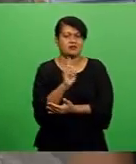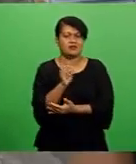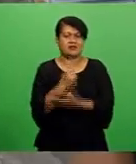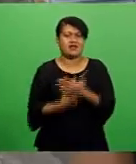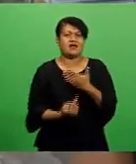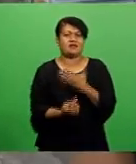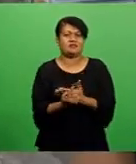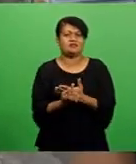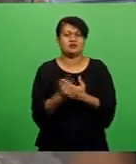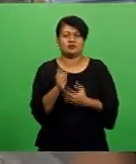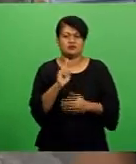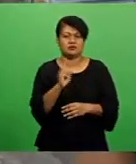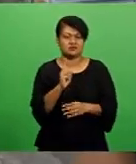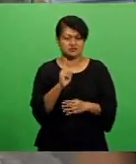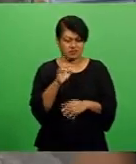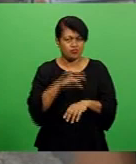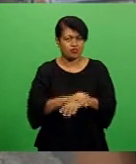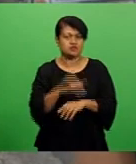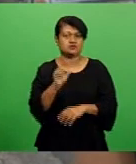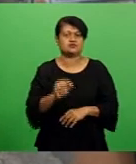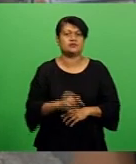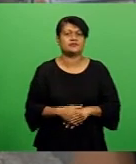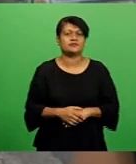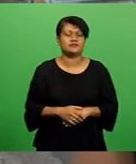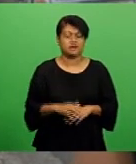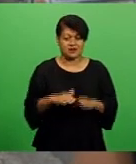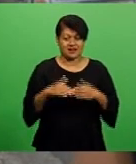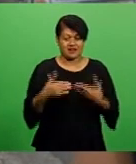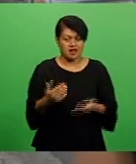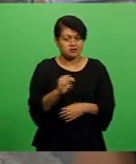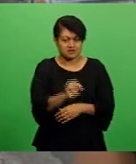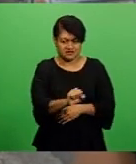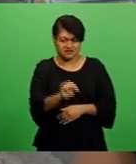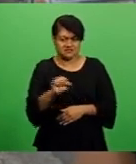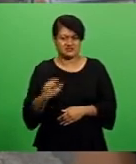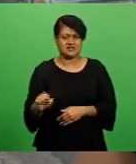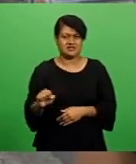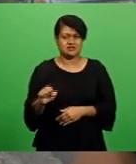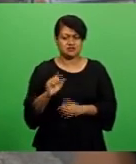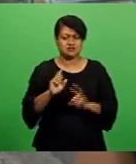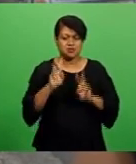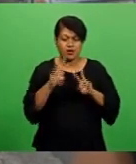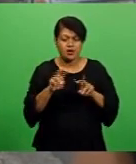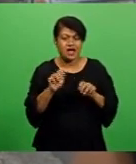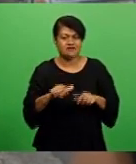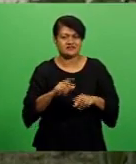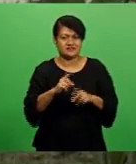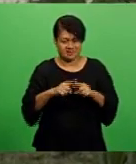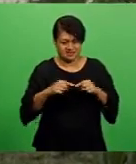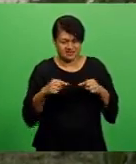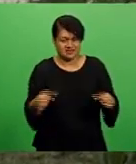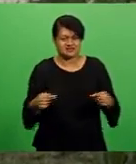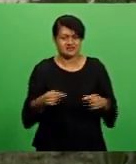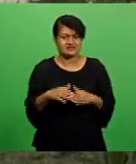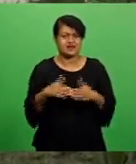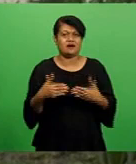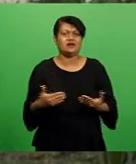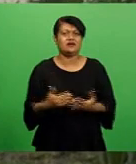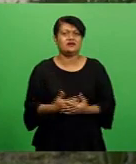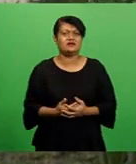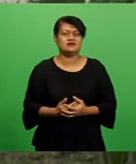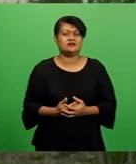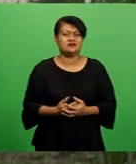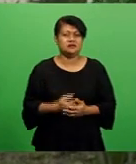general public believes the force needs to bring in strict measures to safeguard personal items seized as evidence. Some police officers